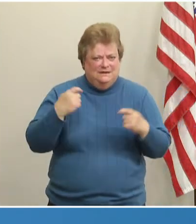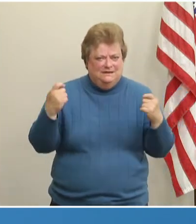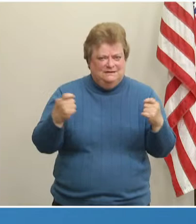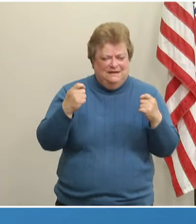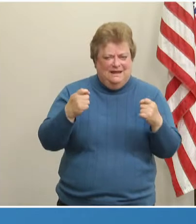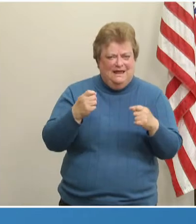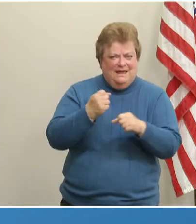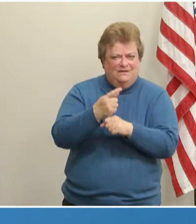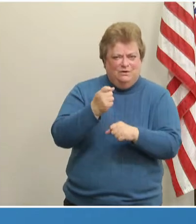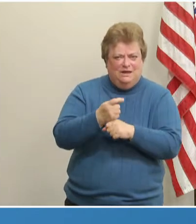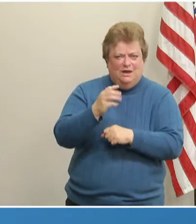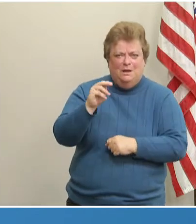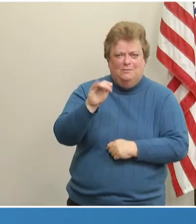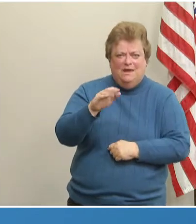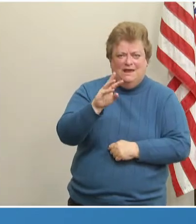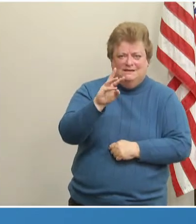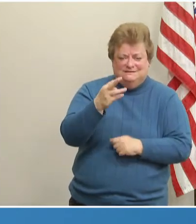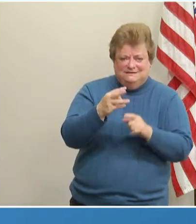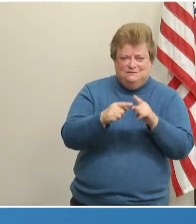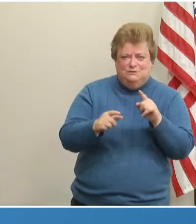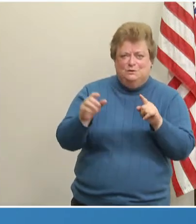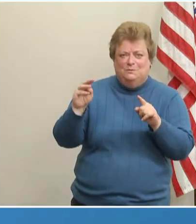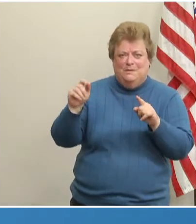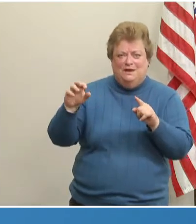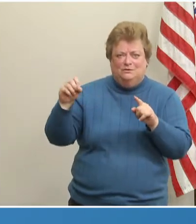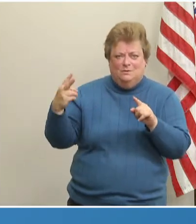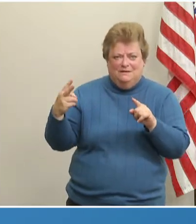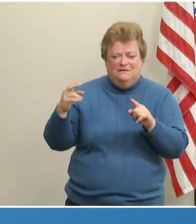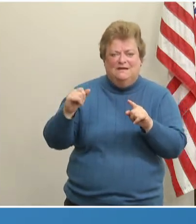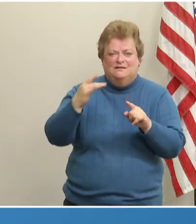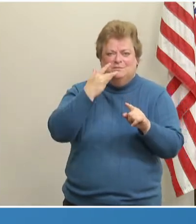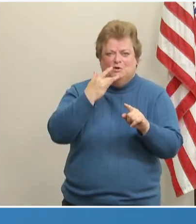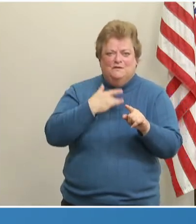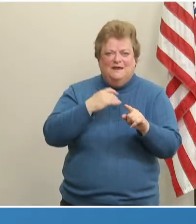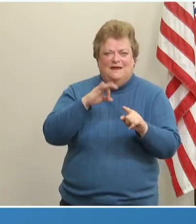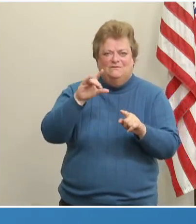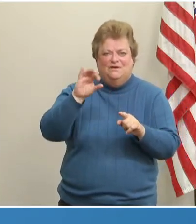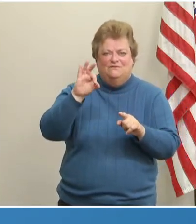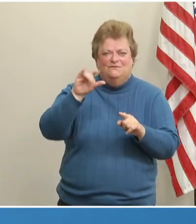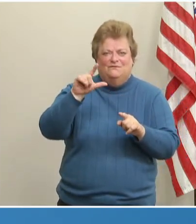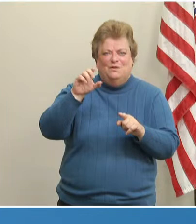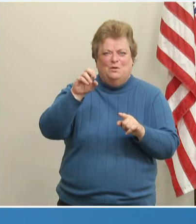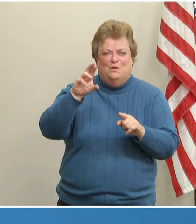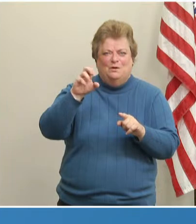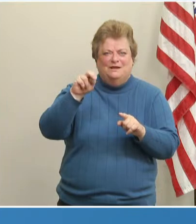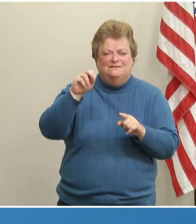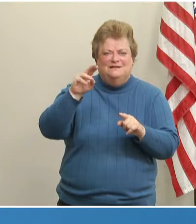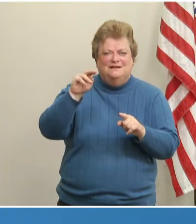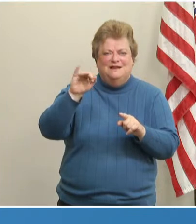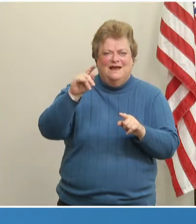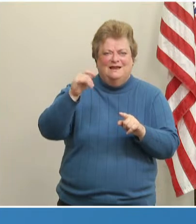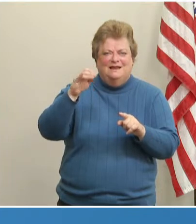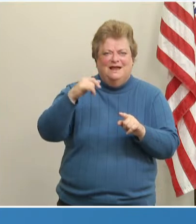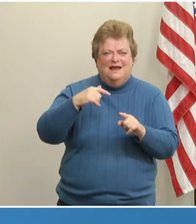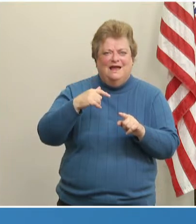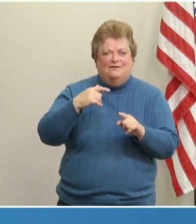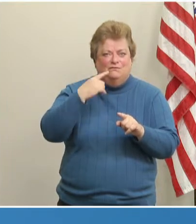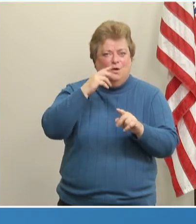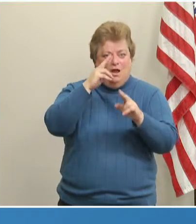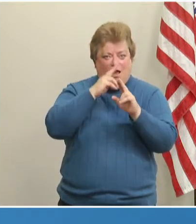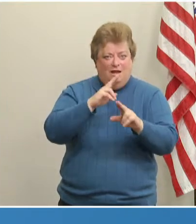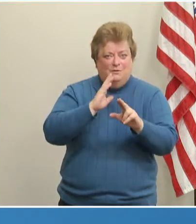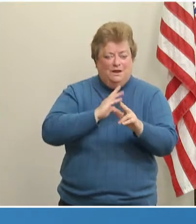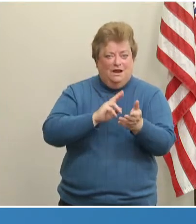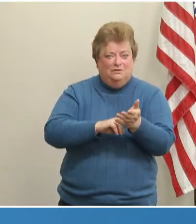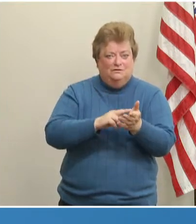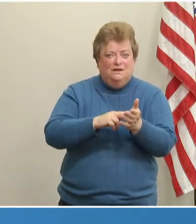begins each year on May 6th and ends on May 12th, the birthday of Florence Nightingale. And to honor our nurses, I am issuing a